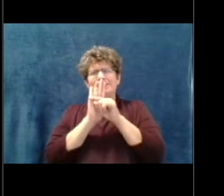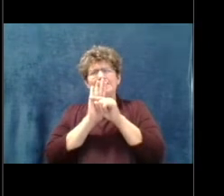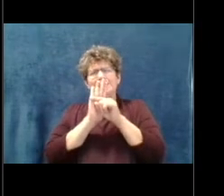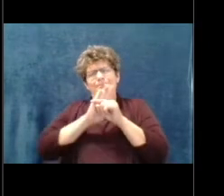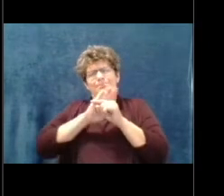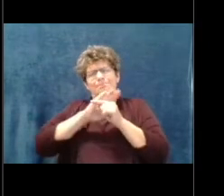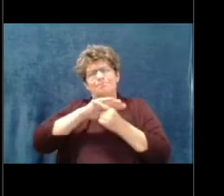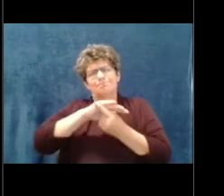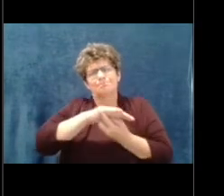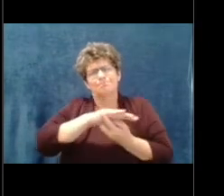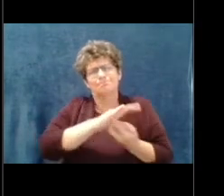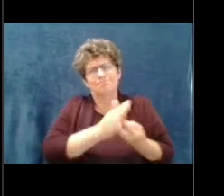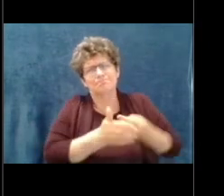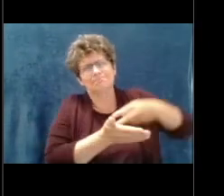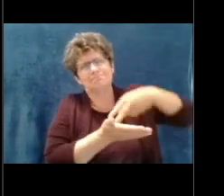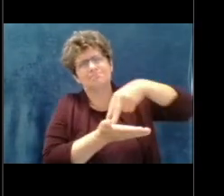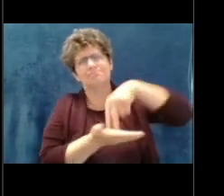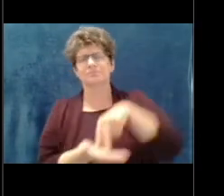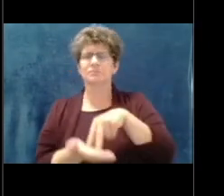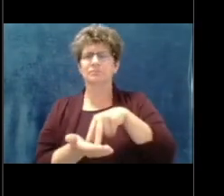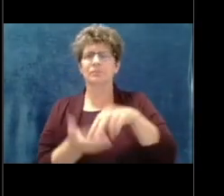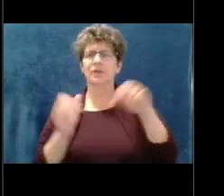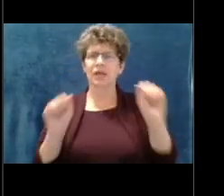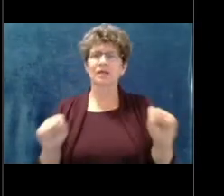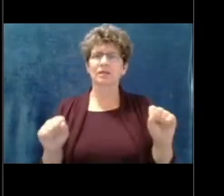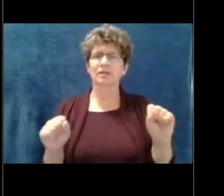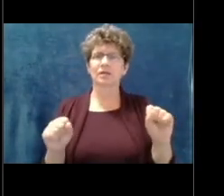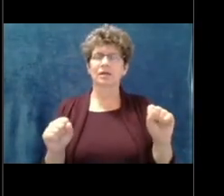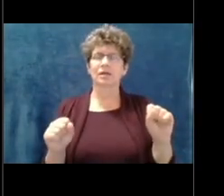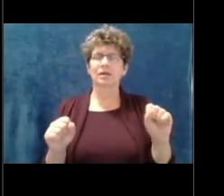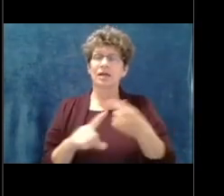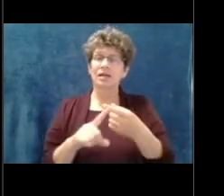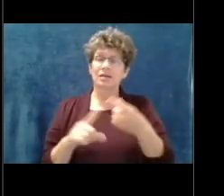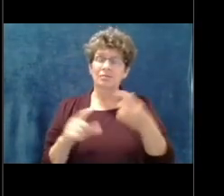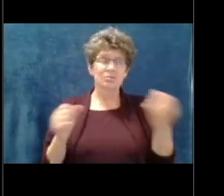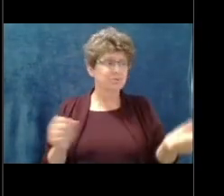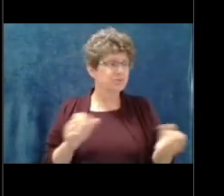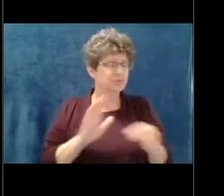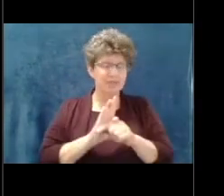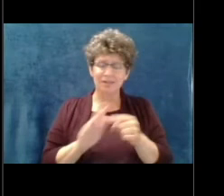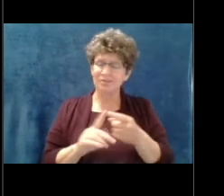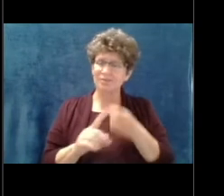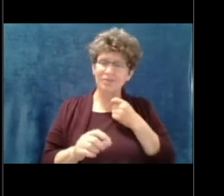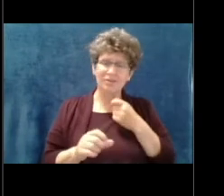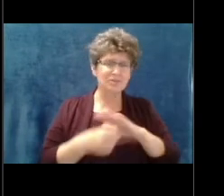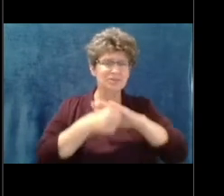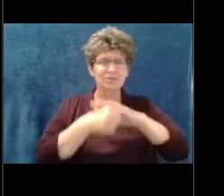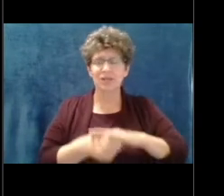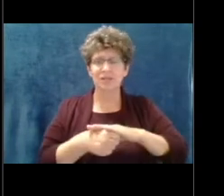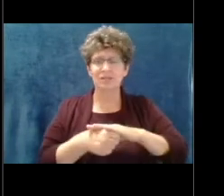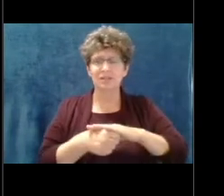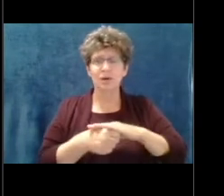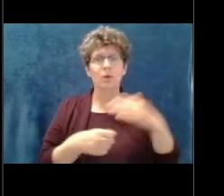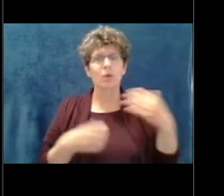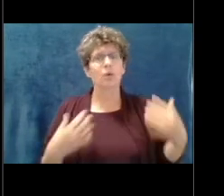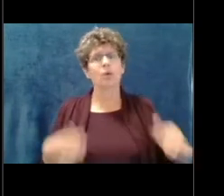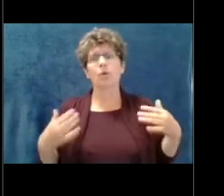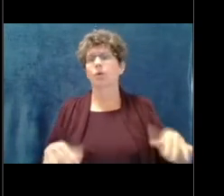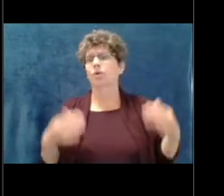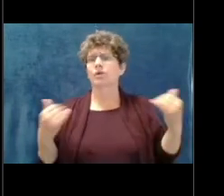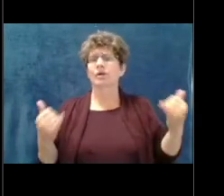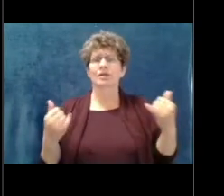lot of stress right now, aren't we? The COVID pandemic has been incredibly difficult for